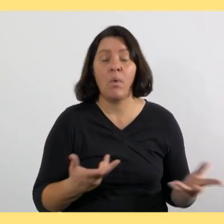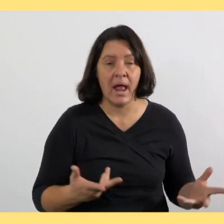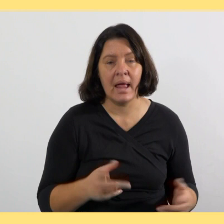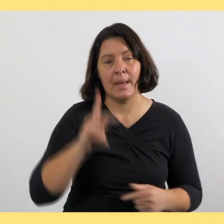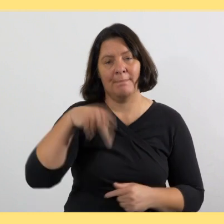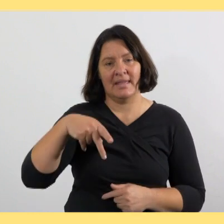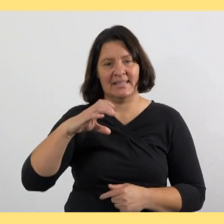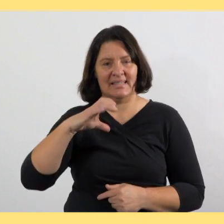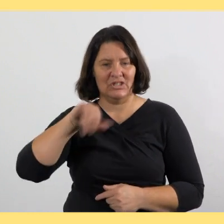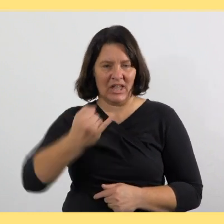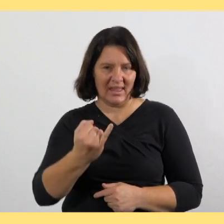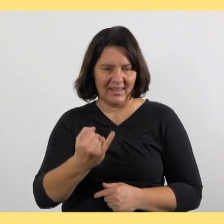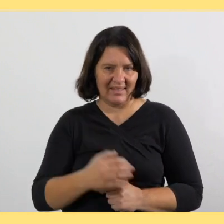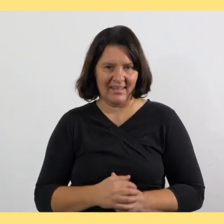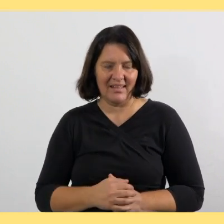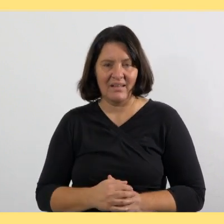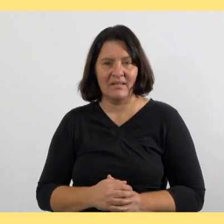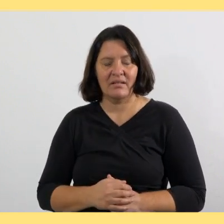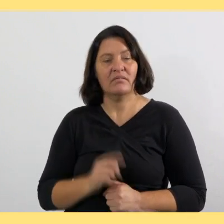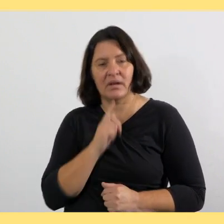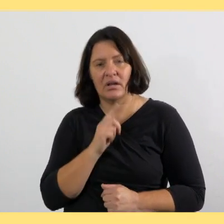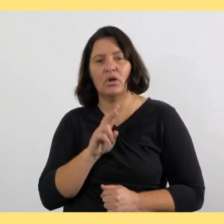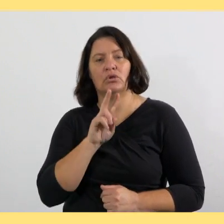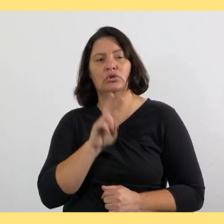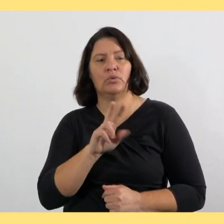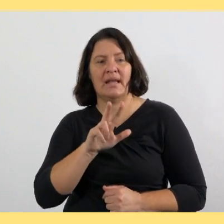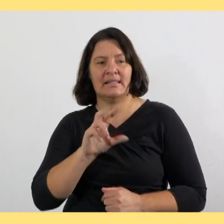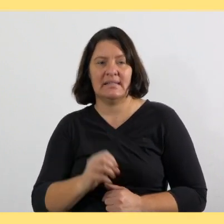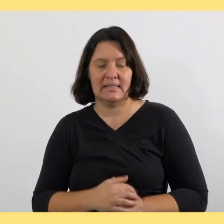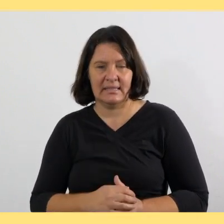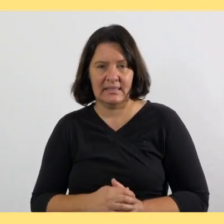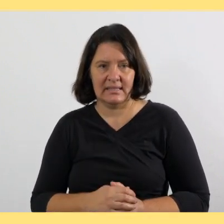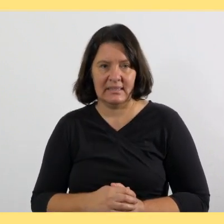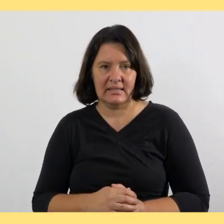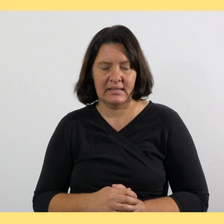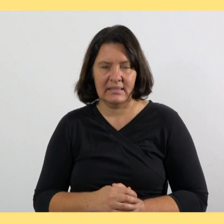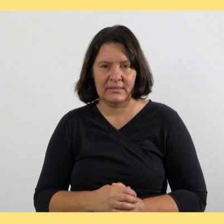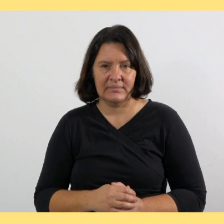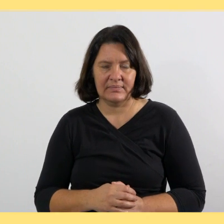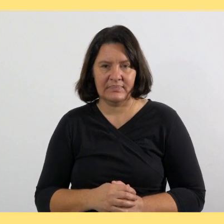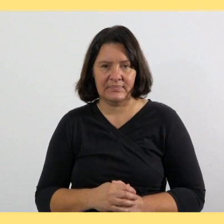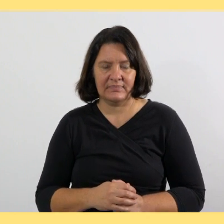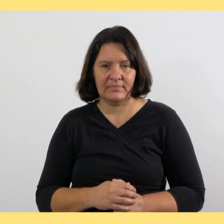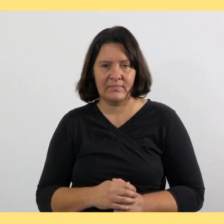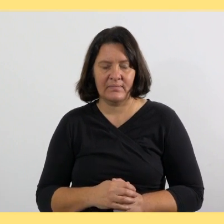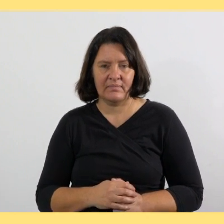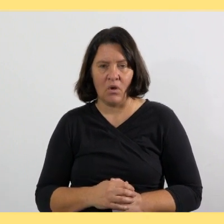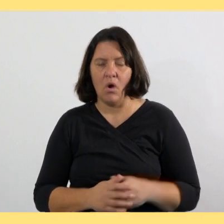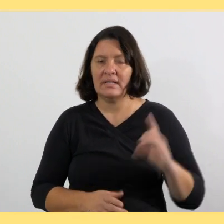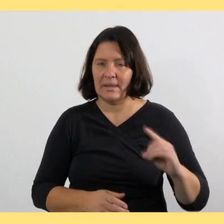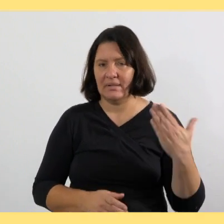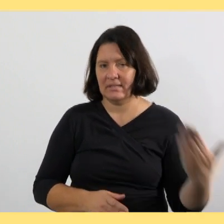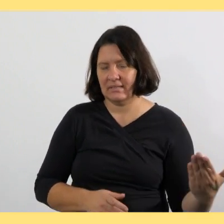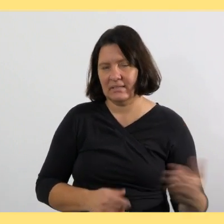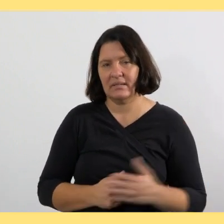from the PCJ. We are talking about this 280. I'll now have my 280 on the